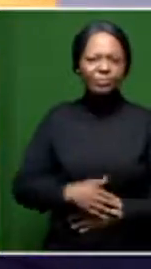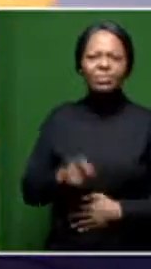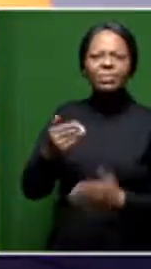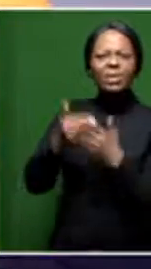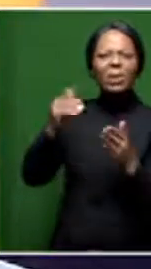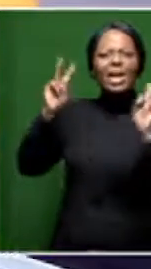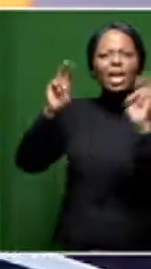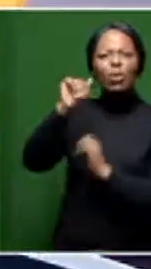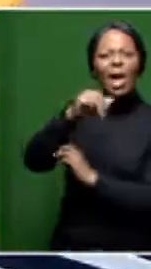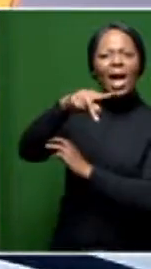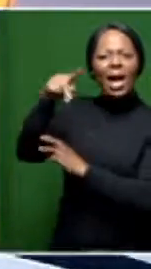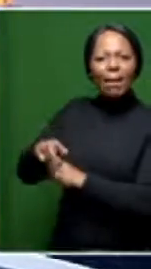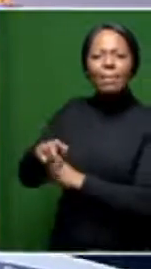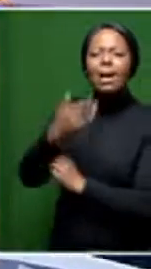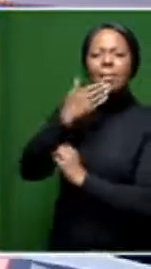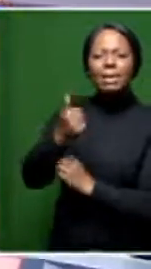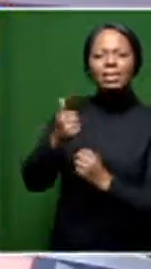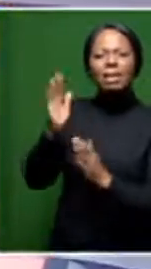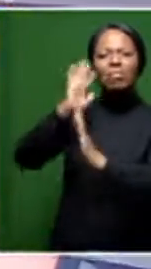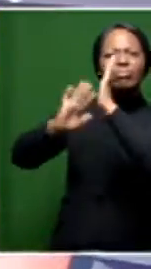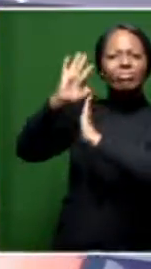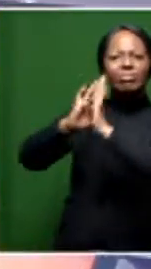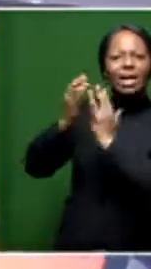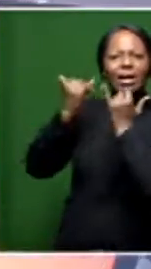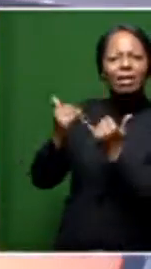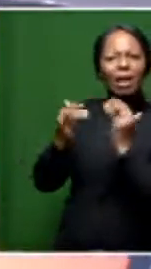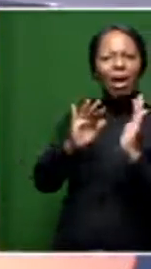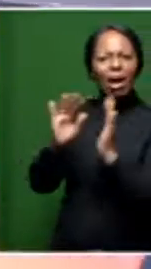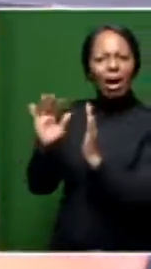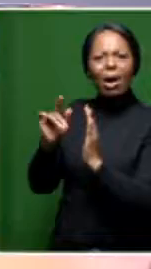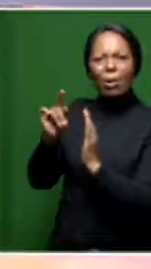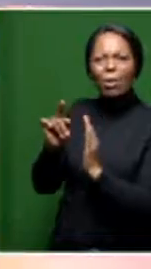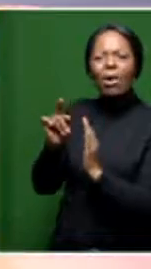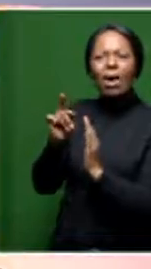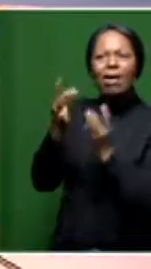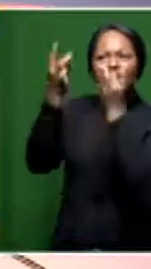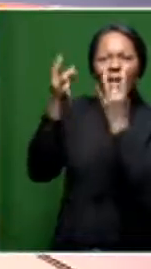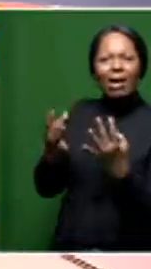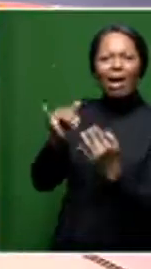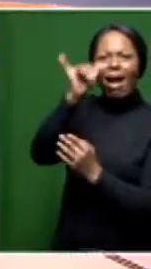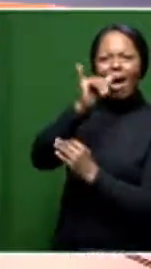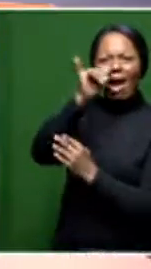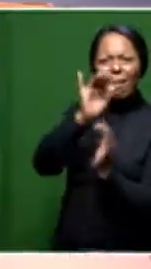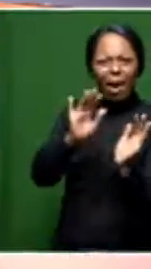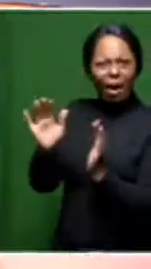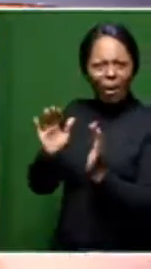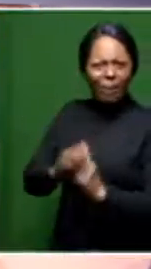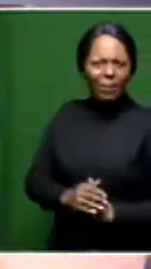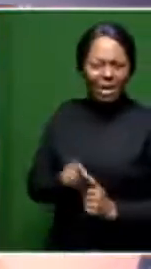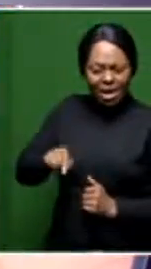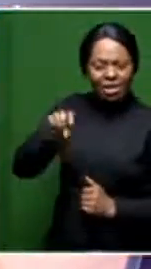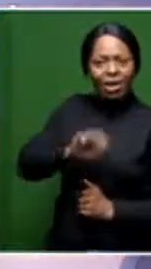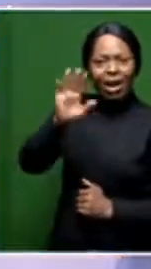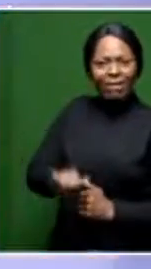the app, let's start with painting a picture for us of the crime landscape in South Africa. What does it even look like? So crime's